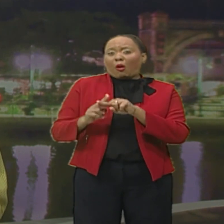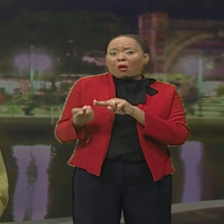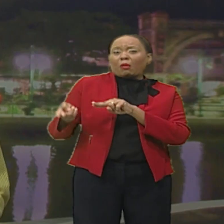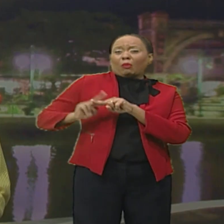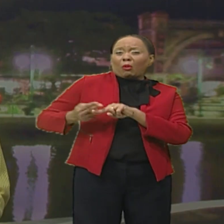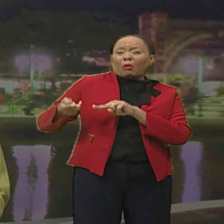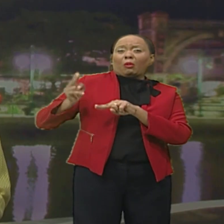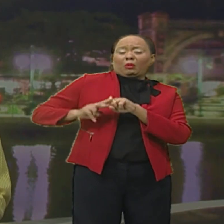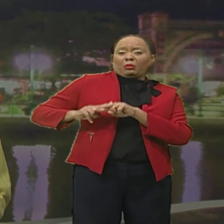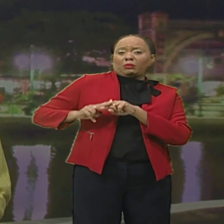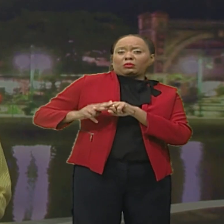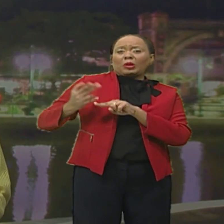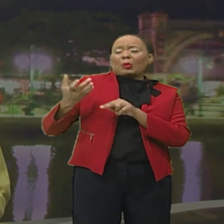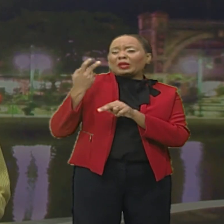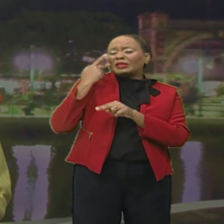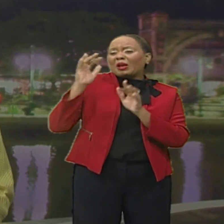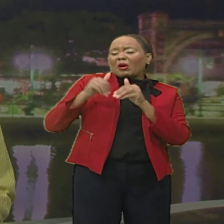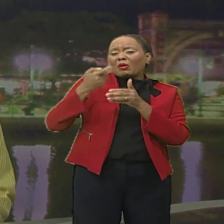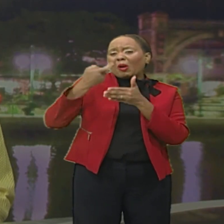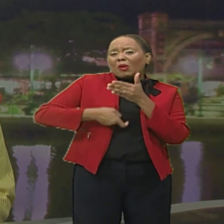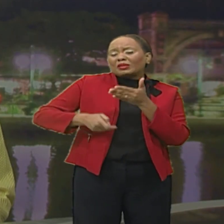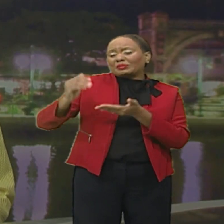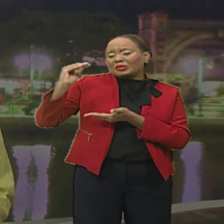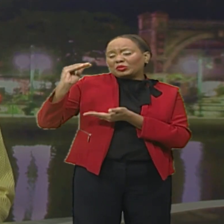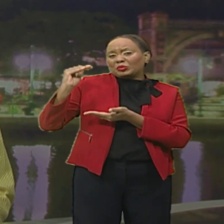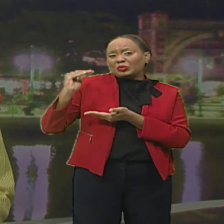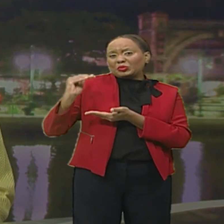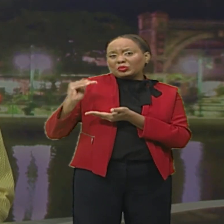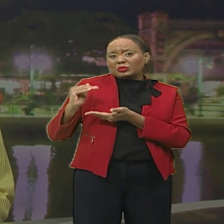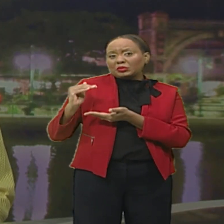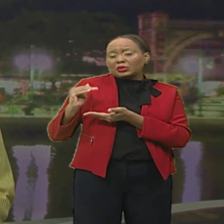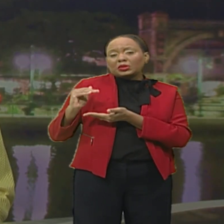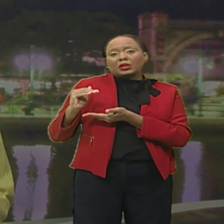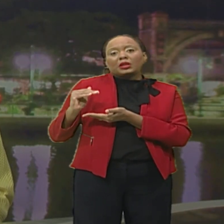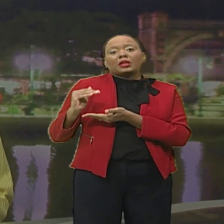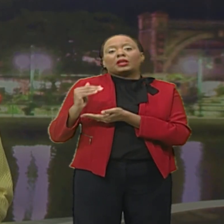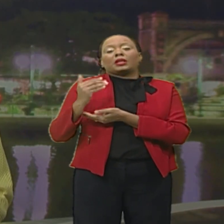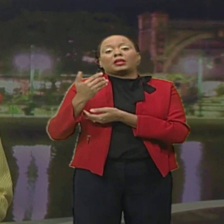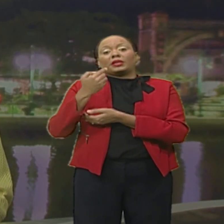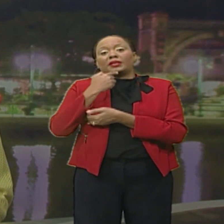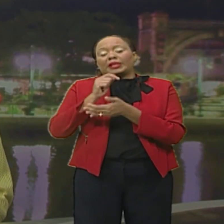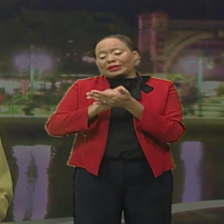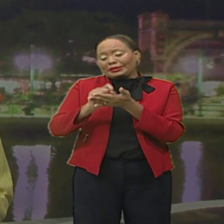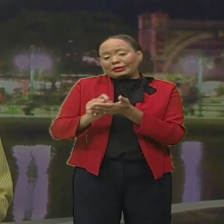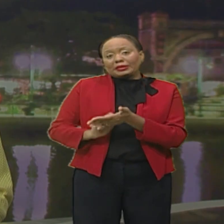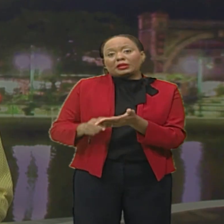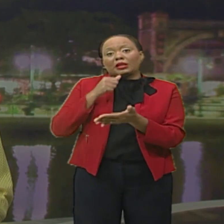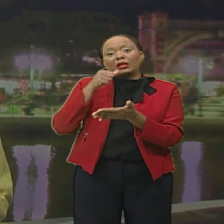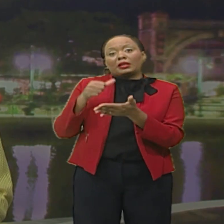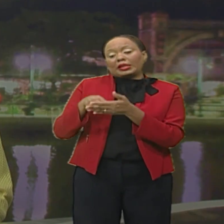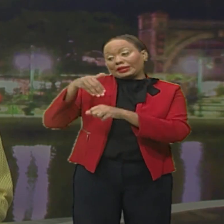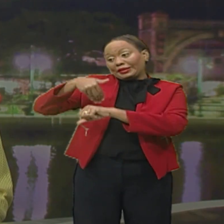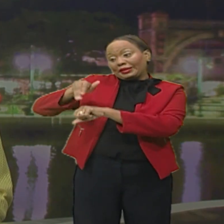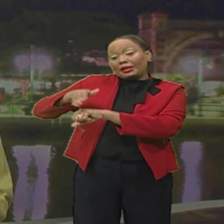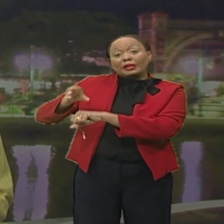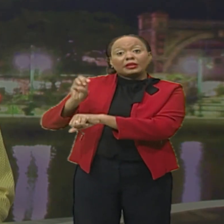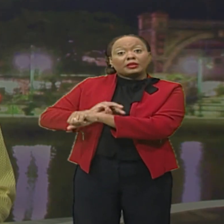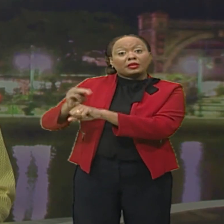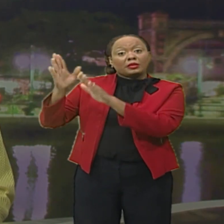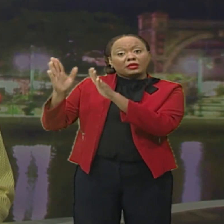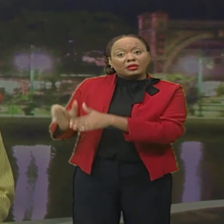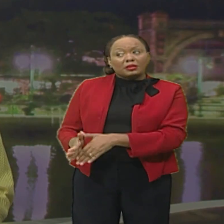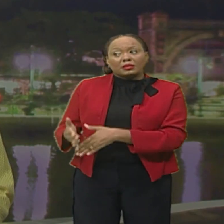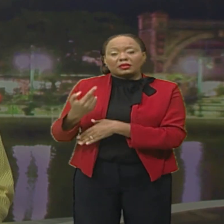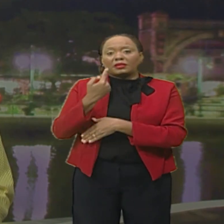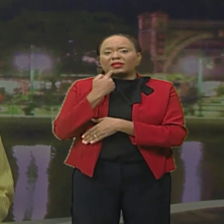the BAS's Grotto headquarters, Mr. Paul said they have written a letter to the minister outlining stakeholder concerns,